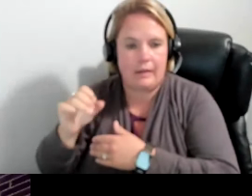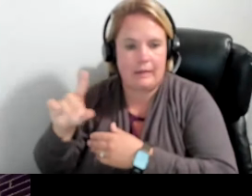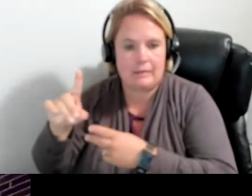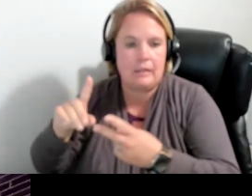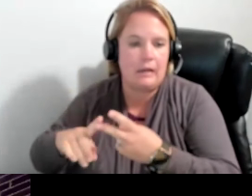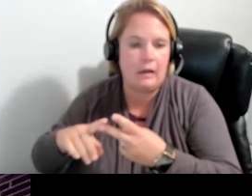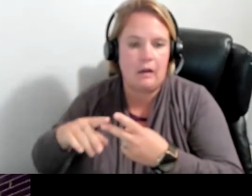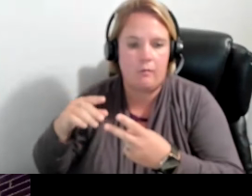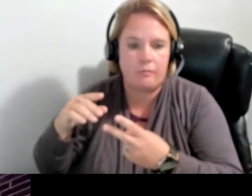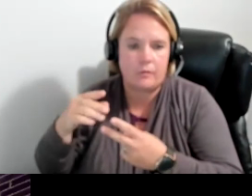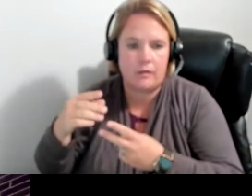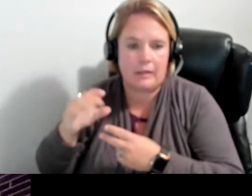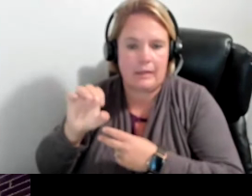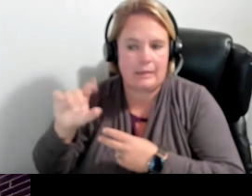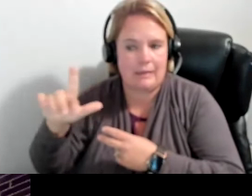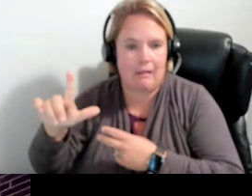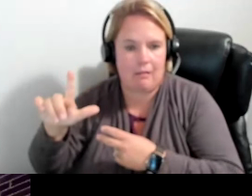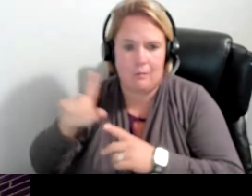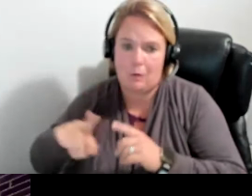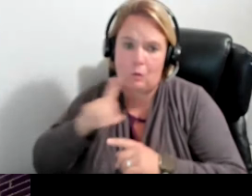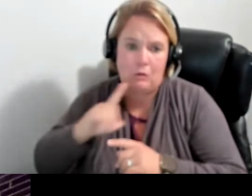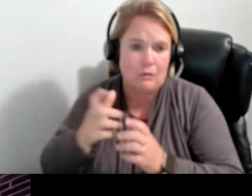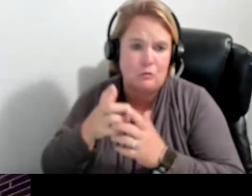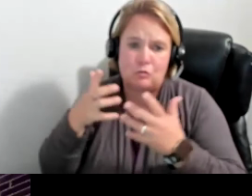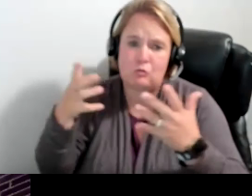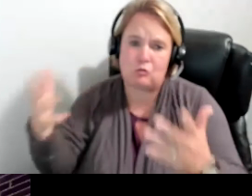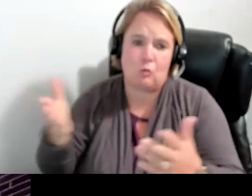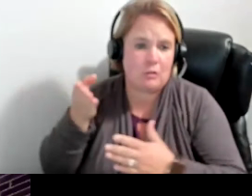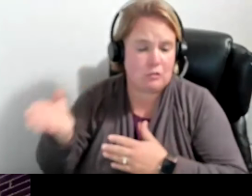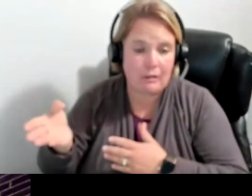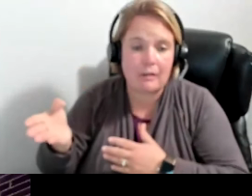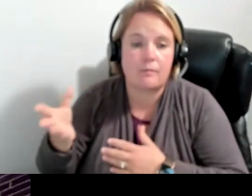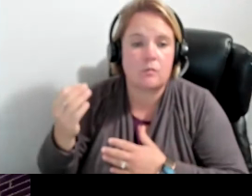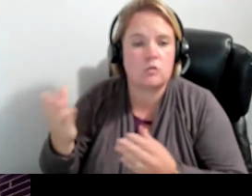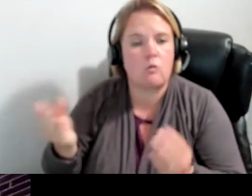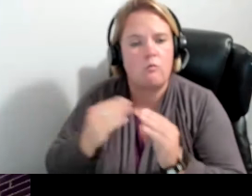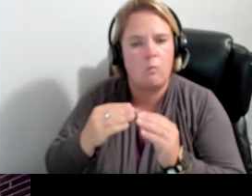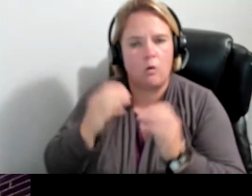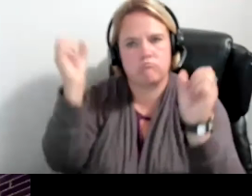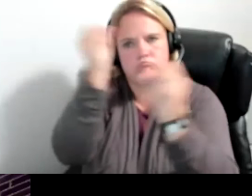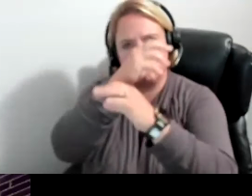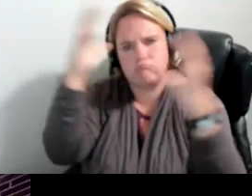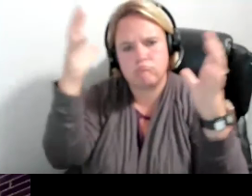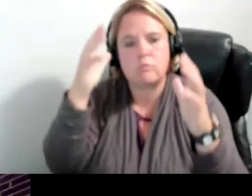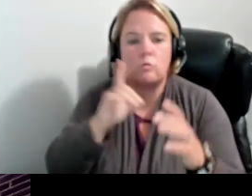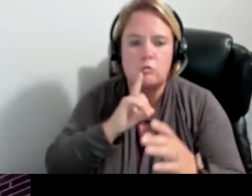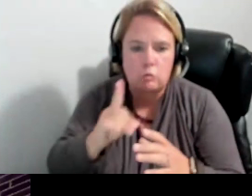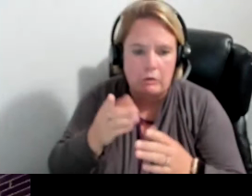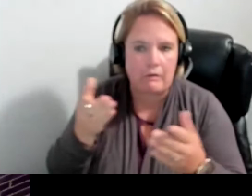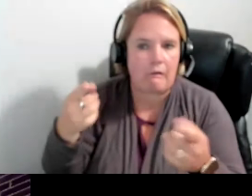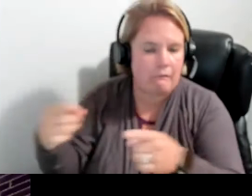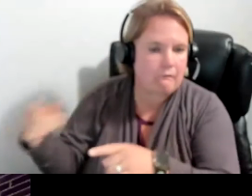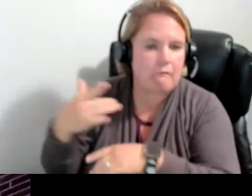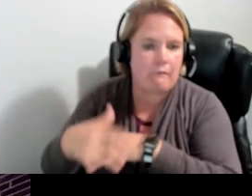that's it, but they offer so much more over there. So it was just to give people a better idea of what all is actually offered on